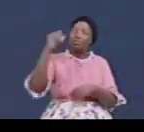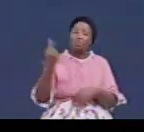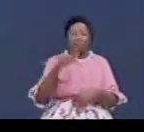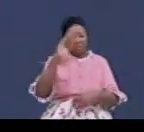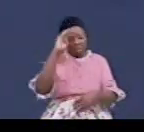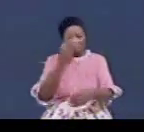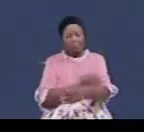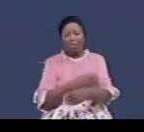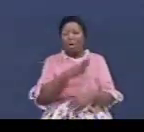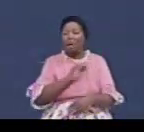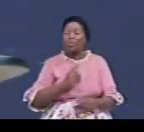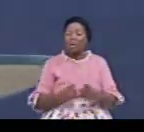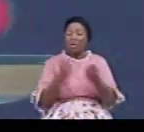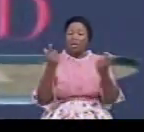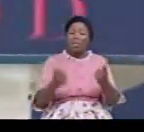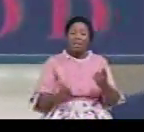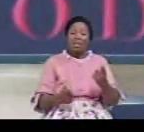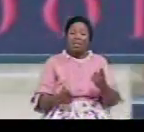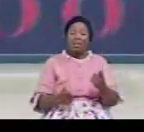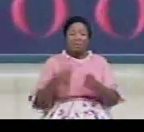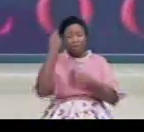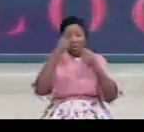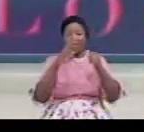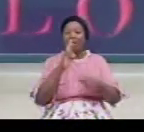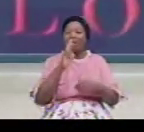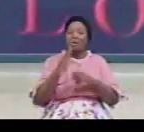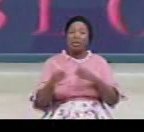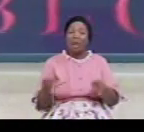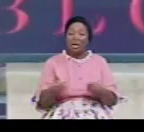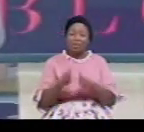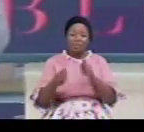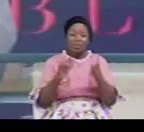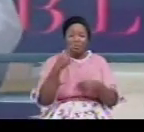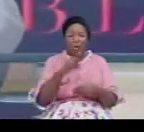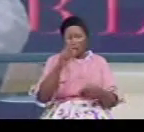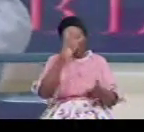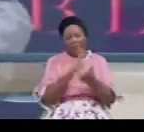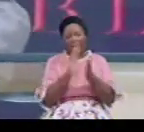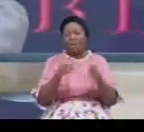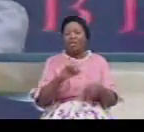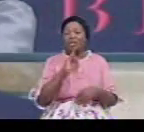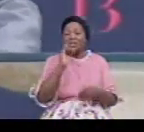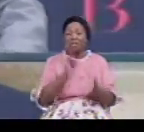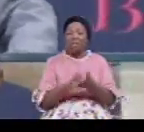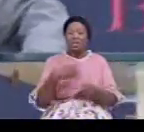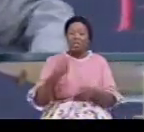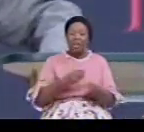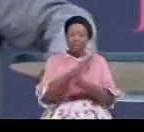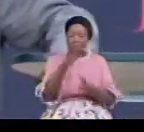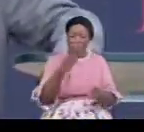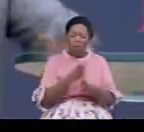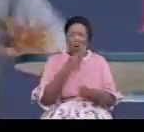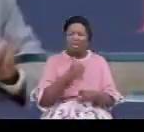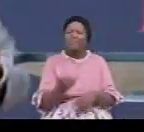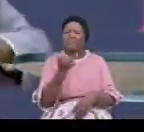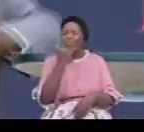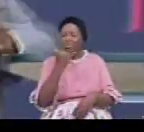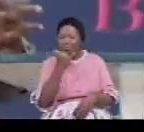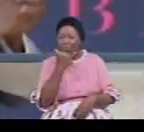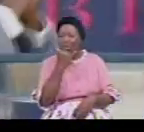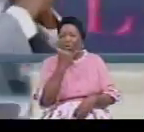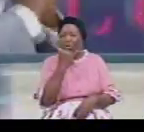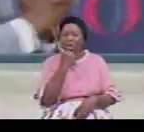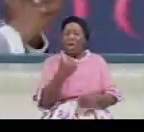as people who are believers is that the world is offensive against